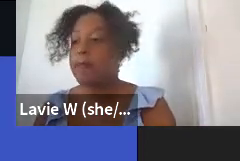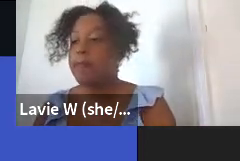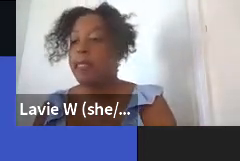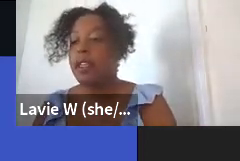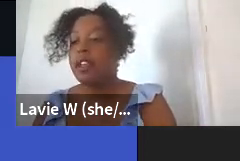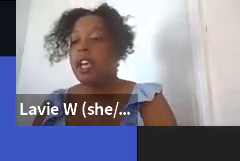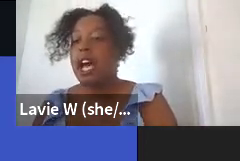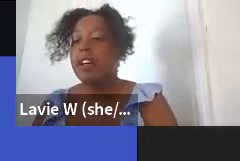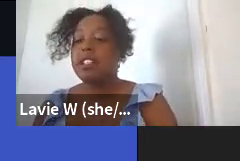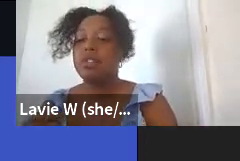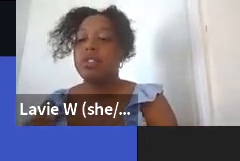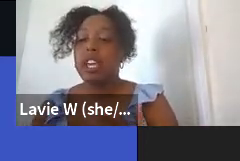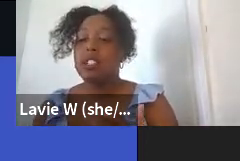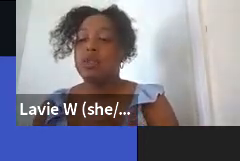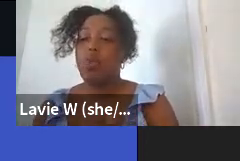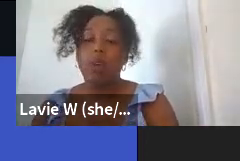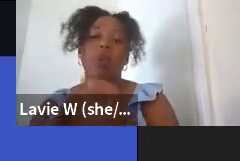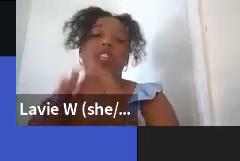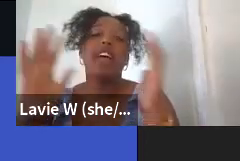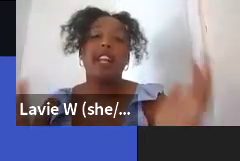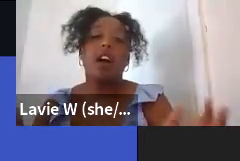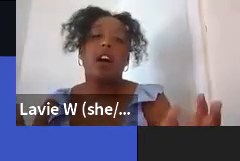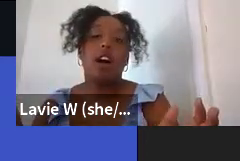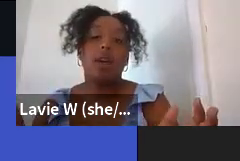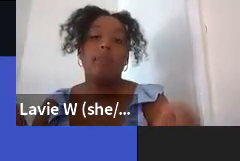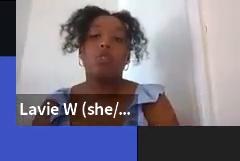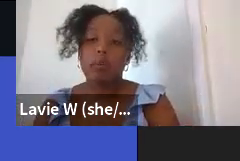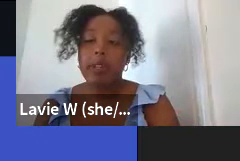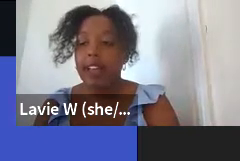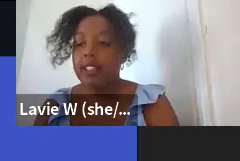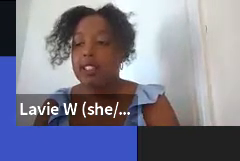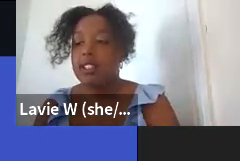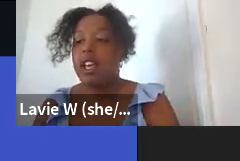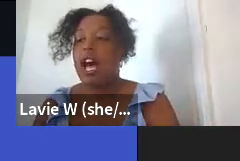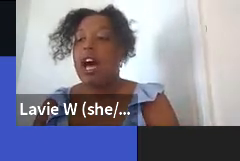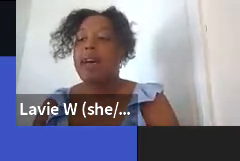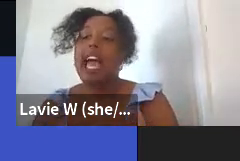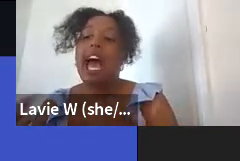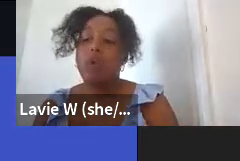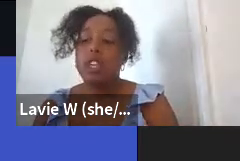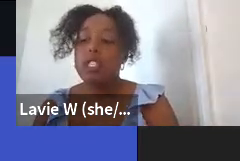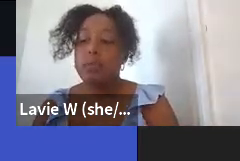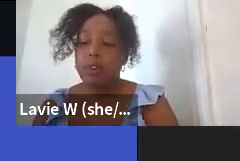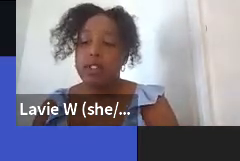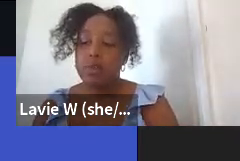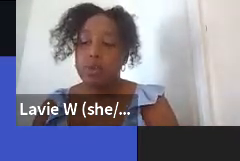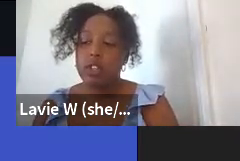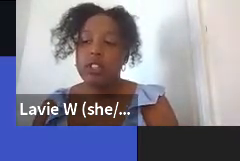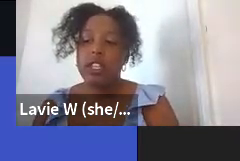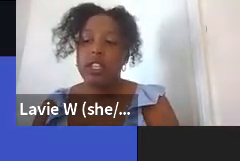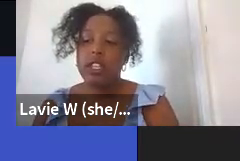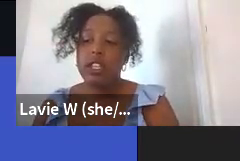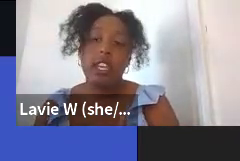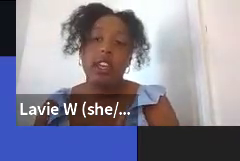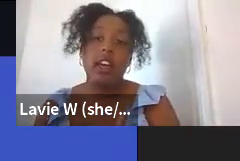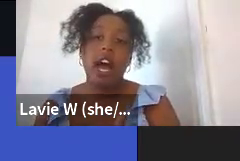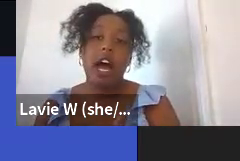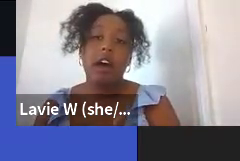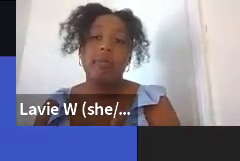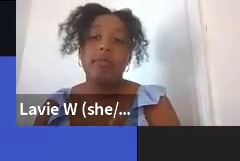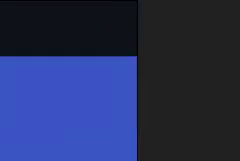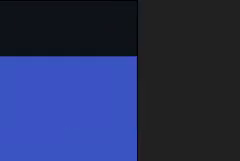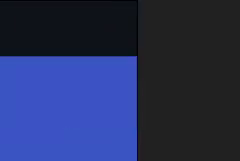identities. This creates what we then normalize and how we experience the world, including...